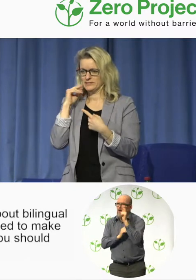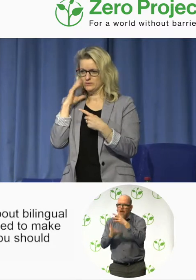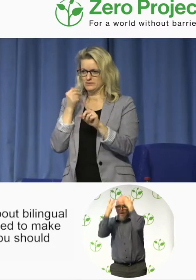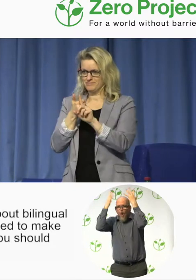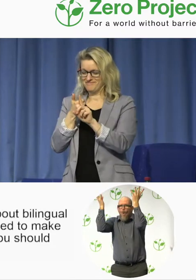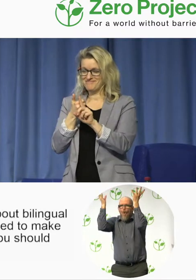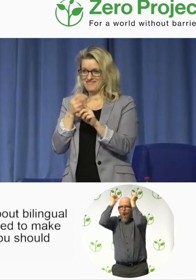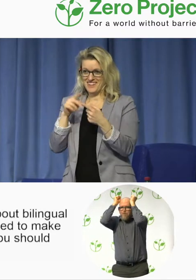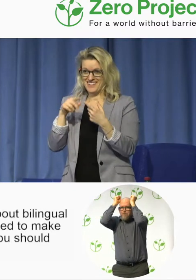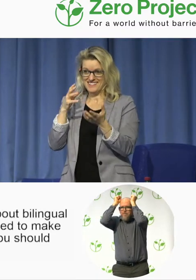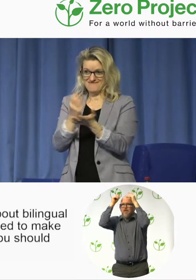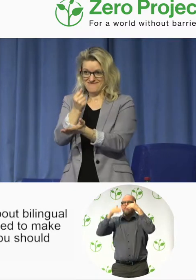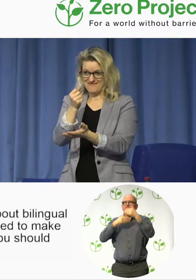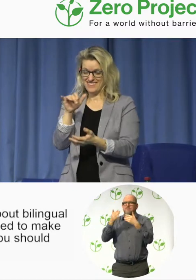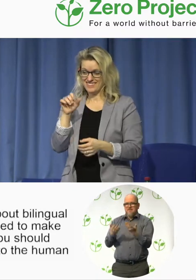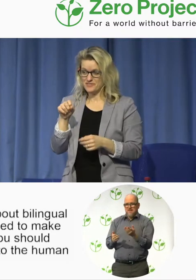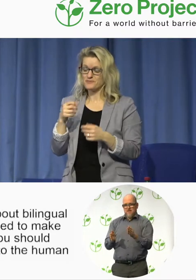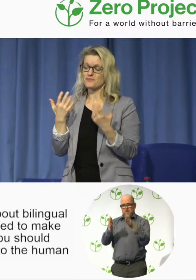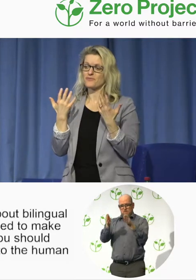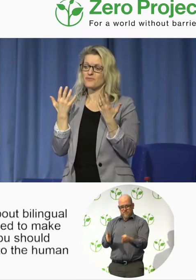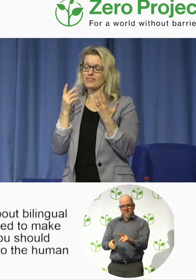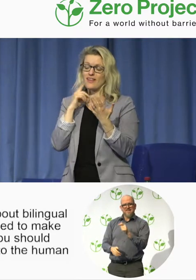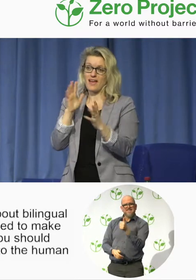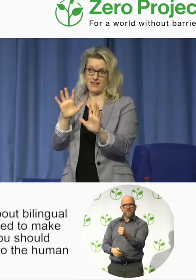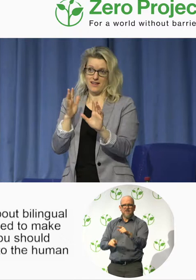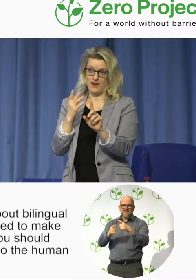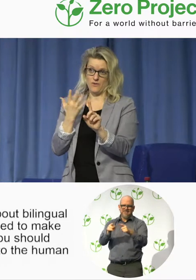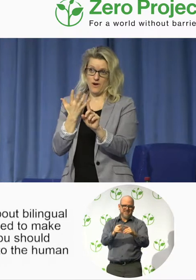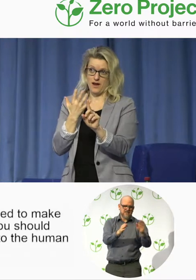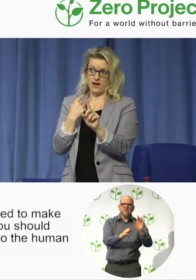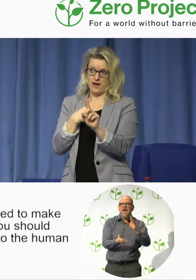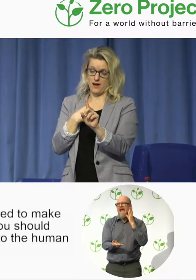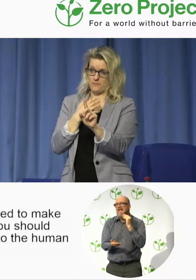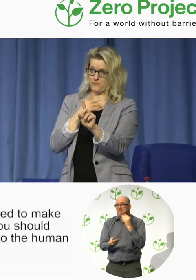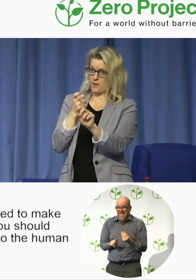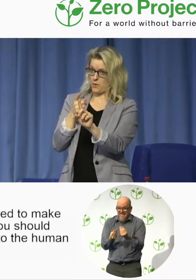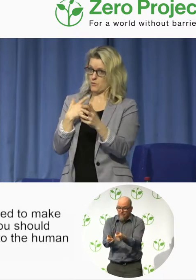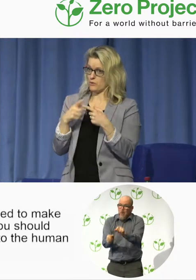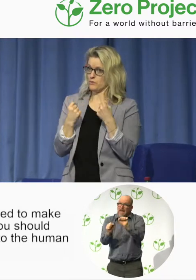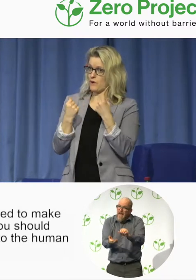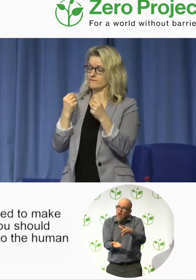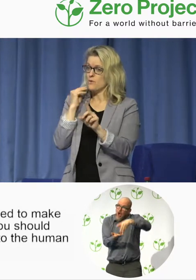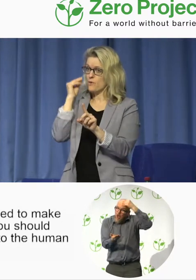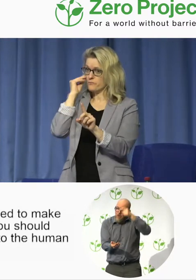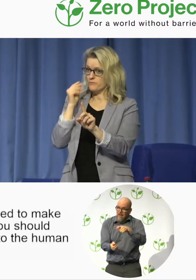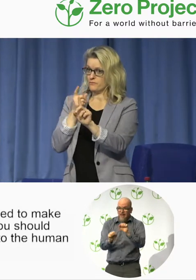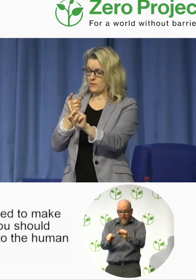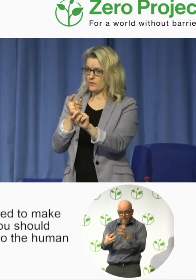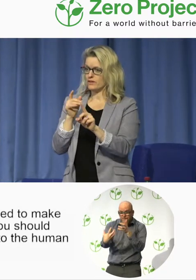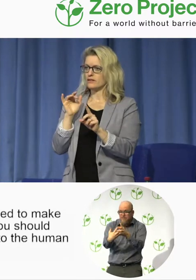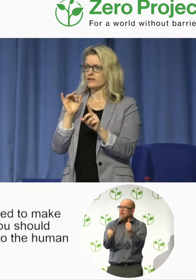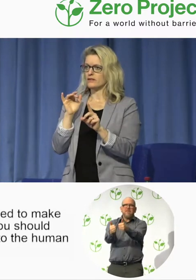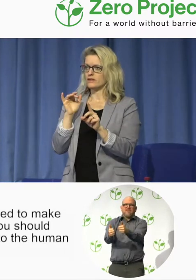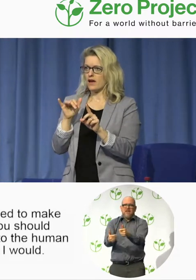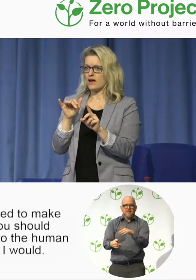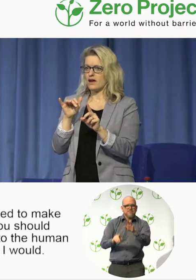language, because that really contributes to the human experience to capitalize on our ability to use a visual language. The